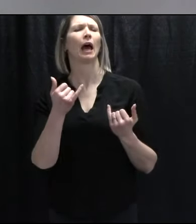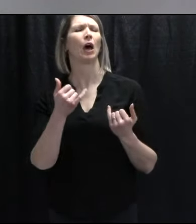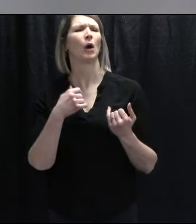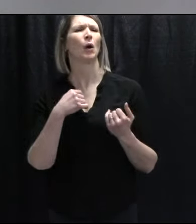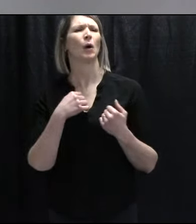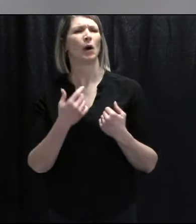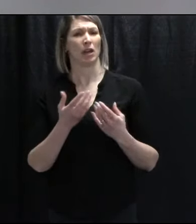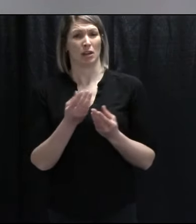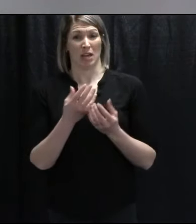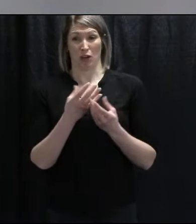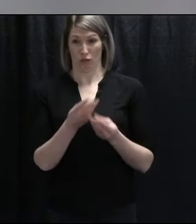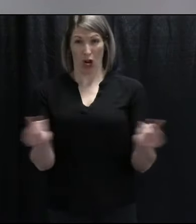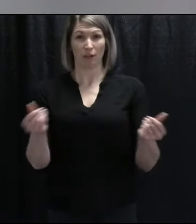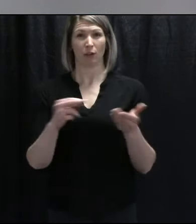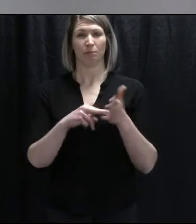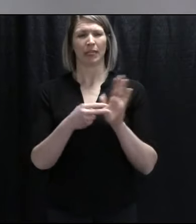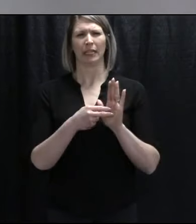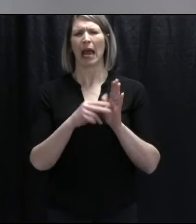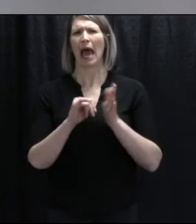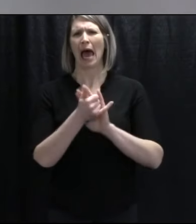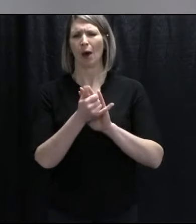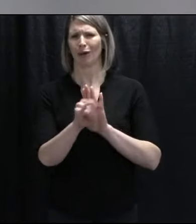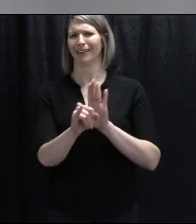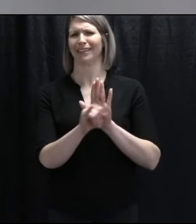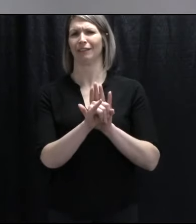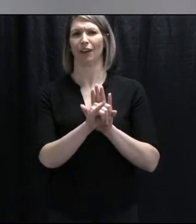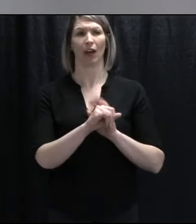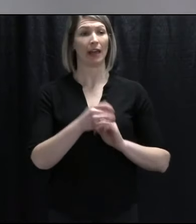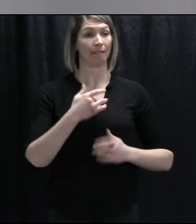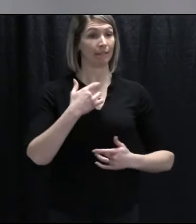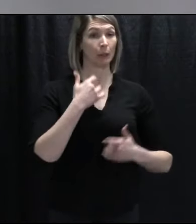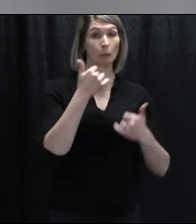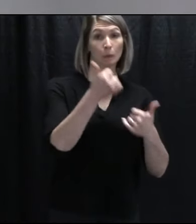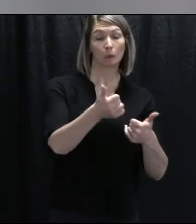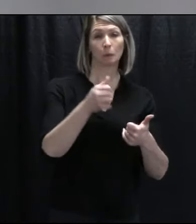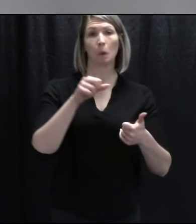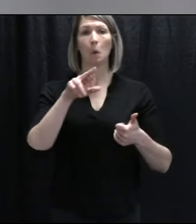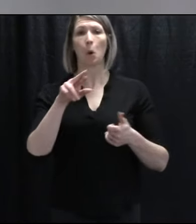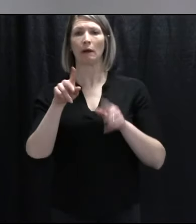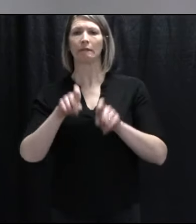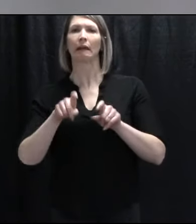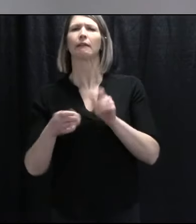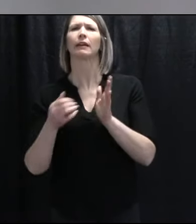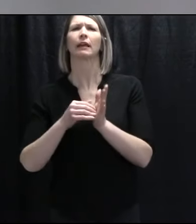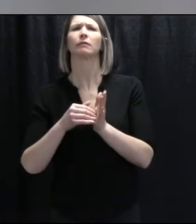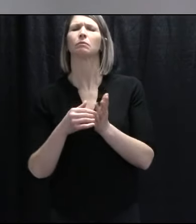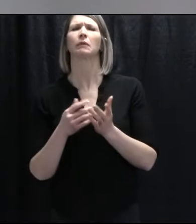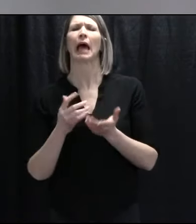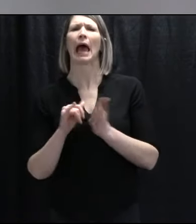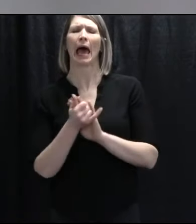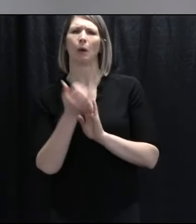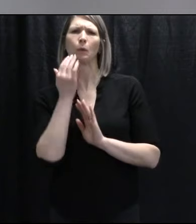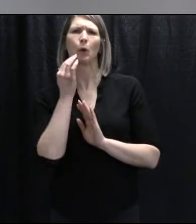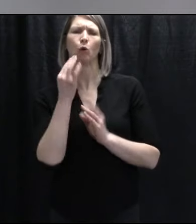of the virus? Are their symptoms just gone, or is like another test administered?